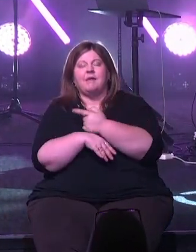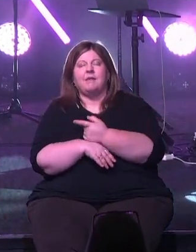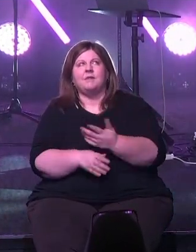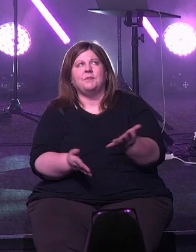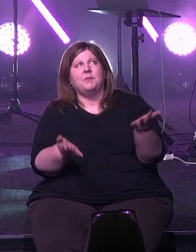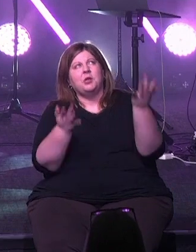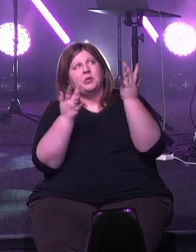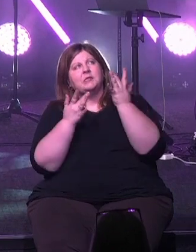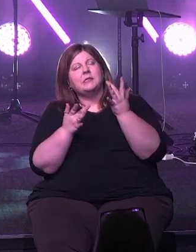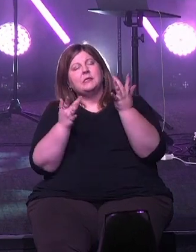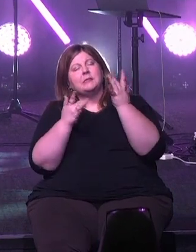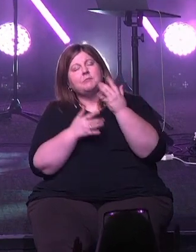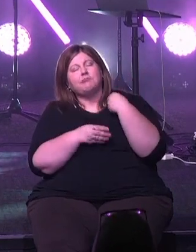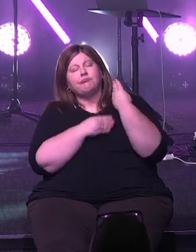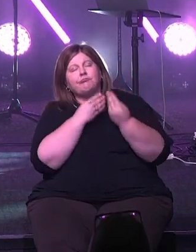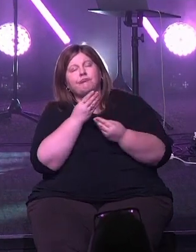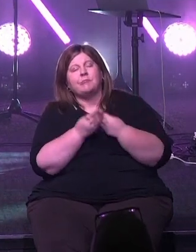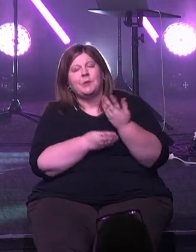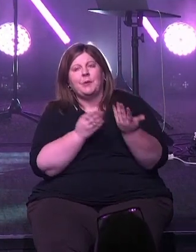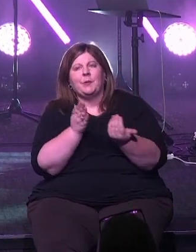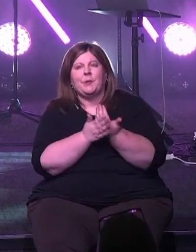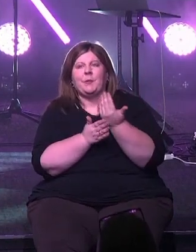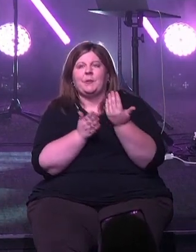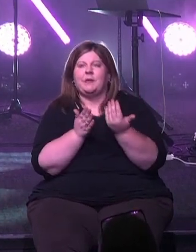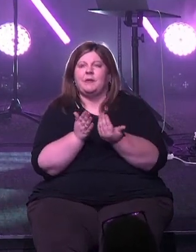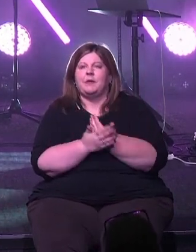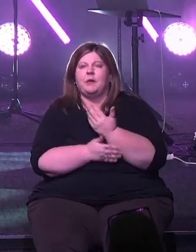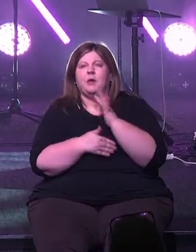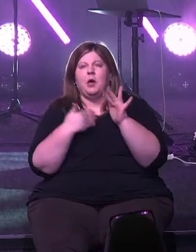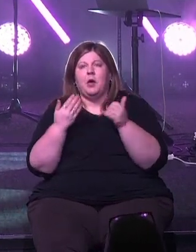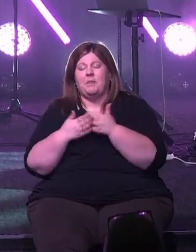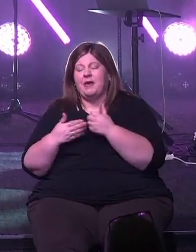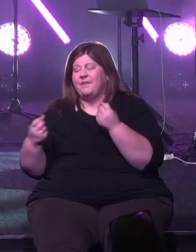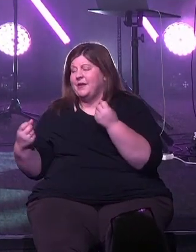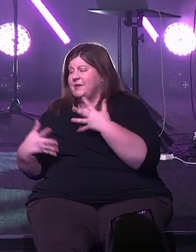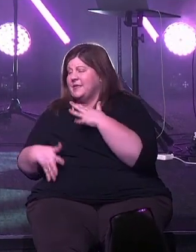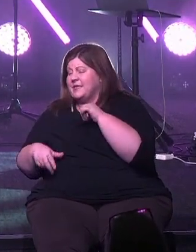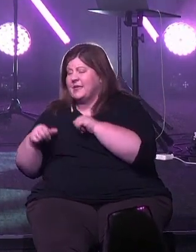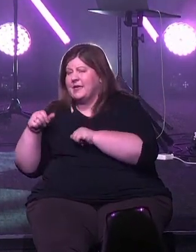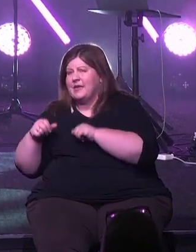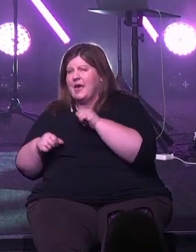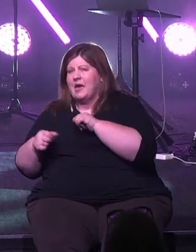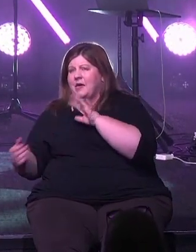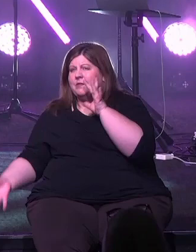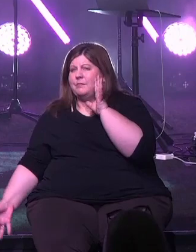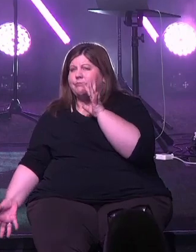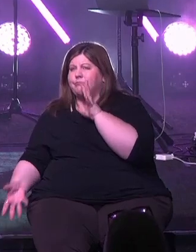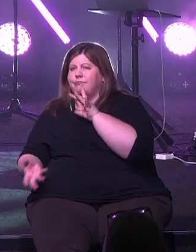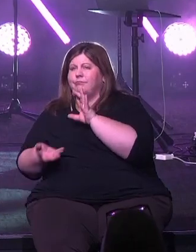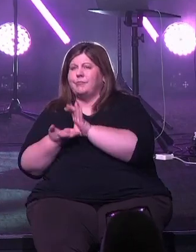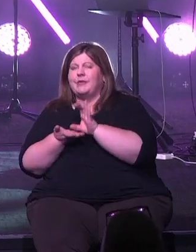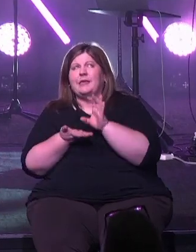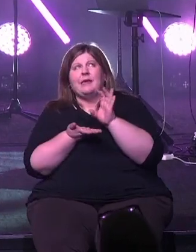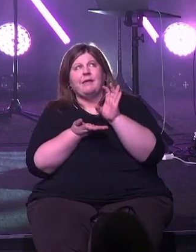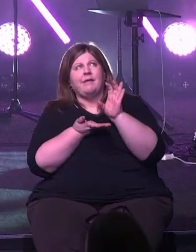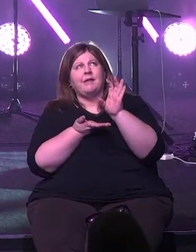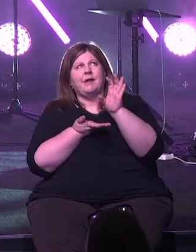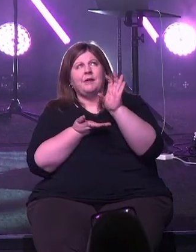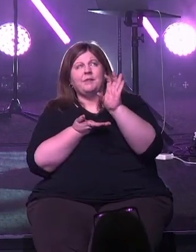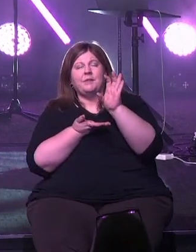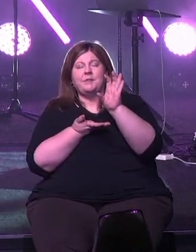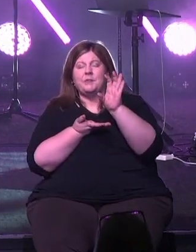today with mercies that are new. All my fears and doubts, they can